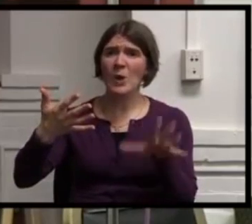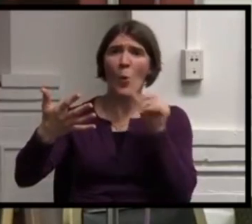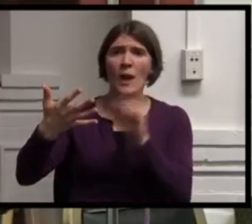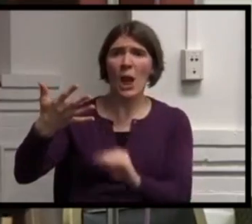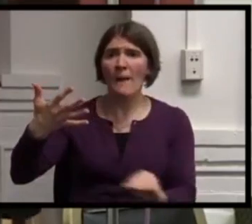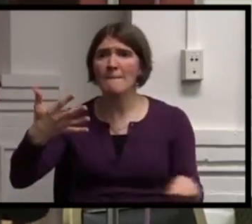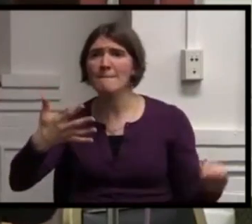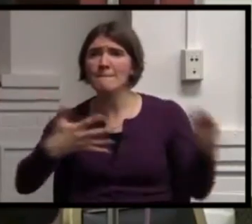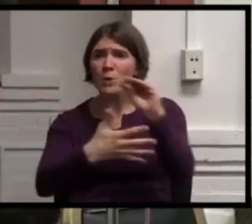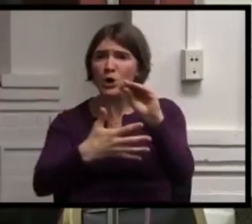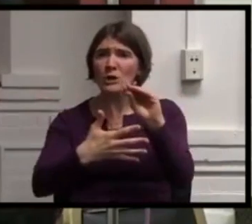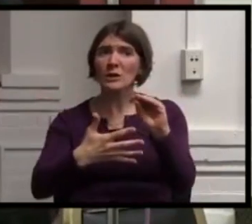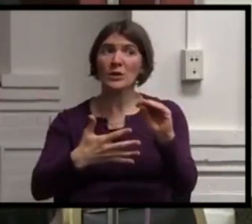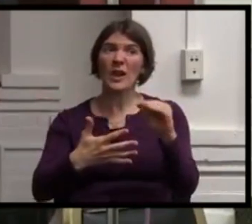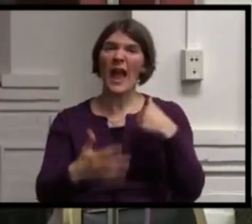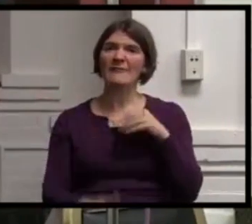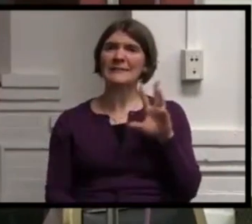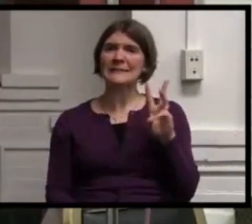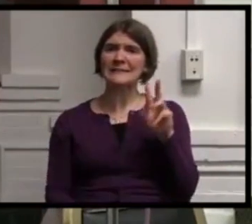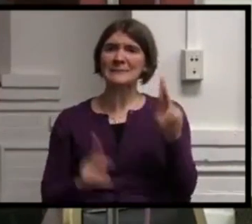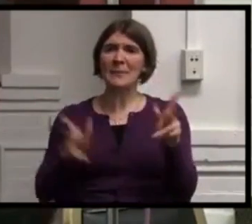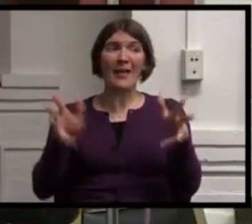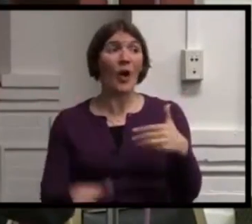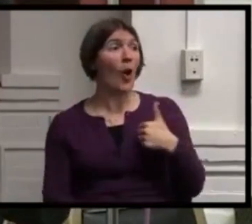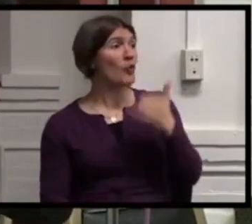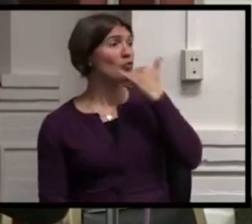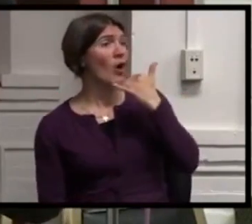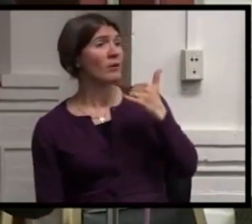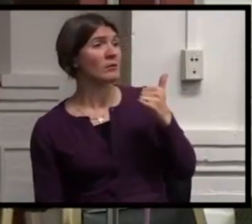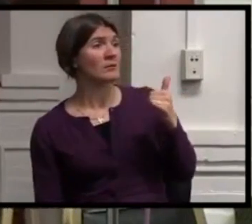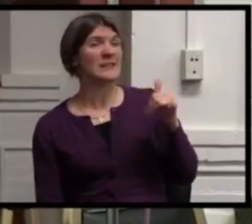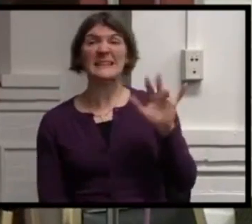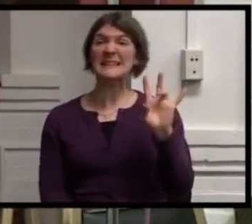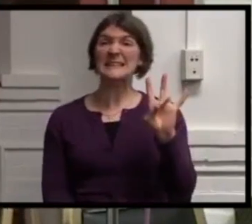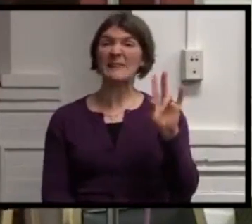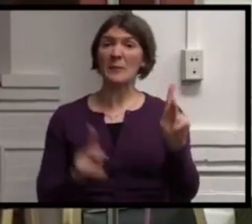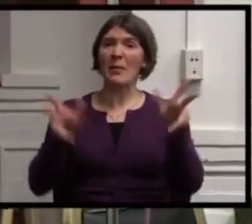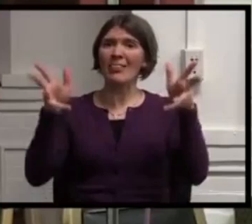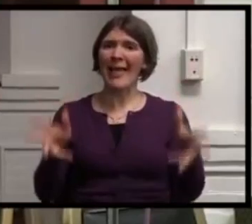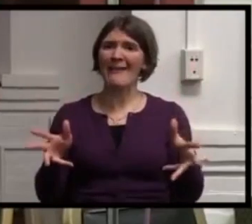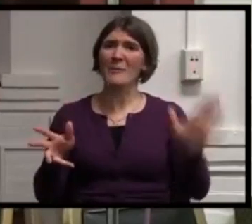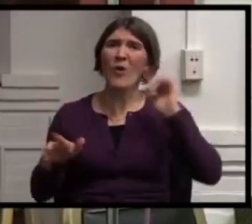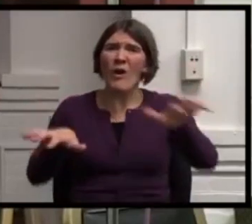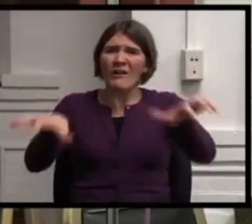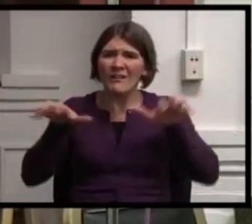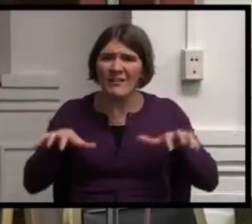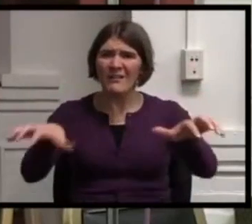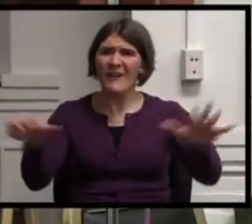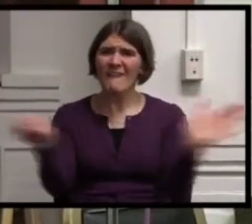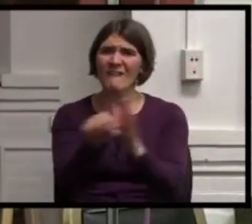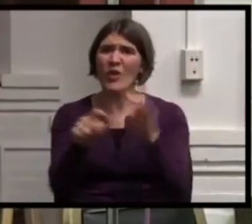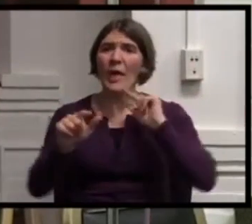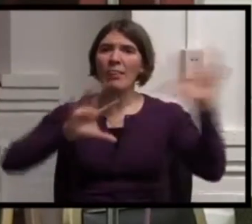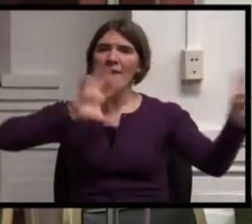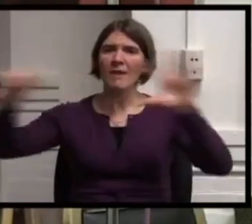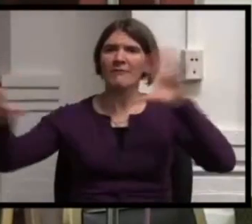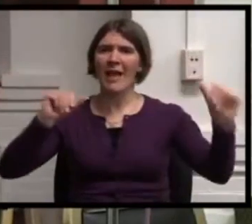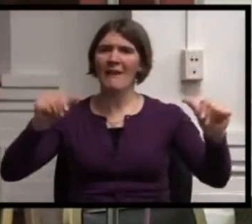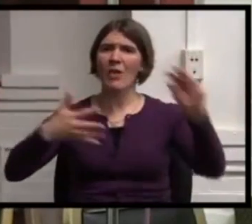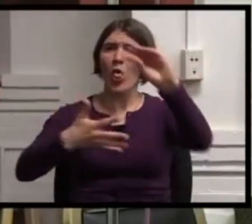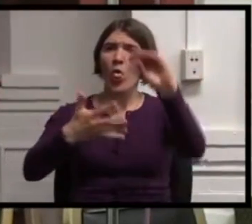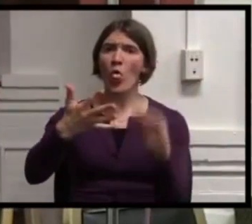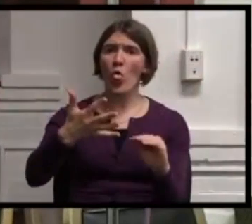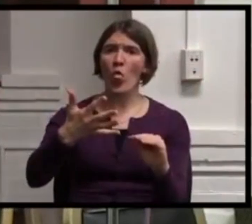There's 6 of us, I think, maybe 7 or 8 of us here from the